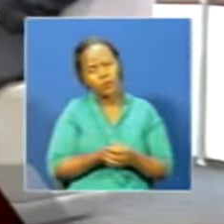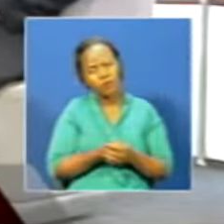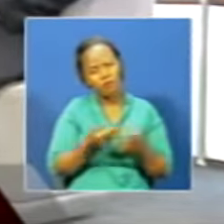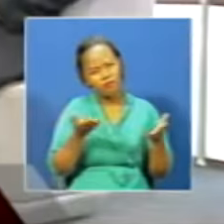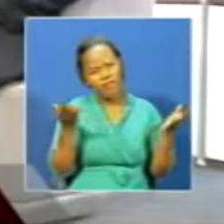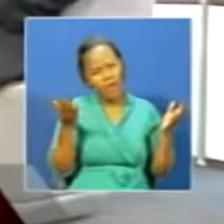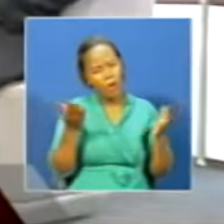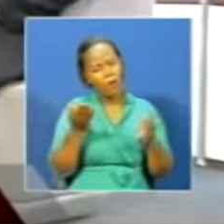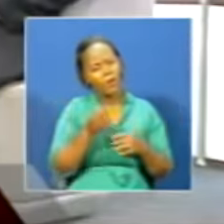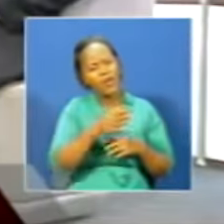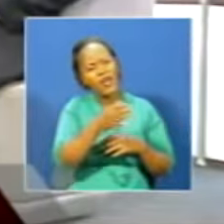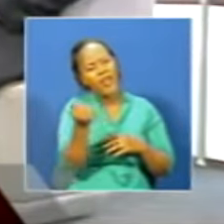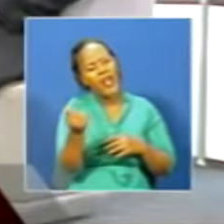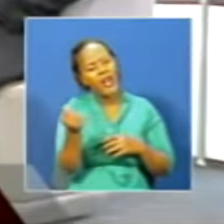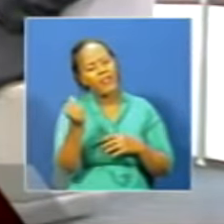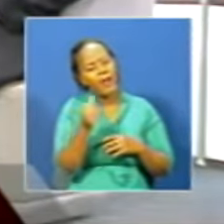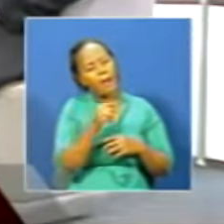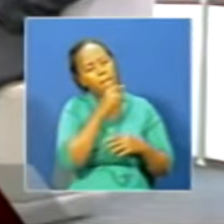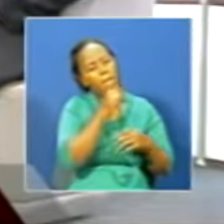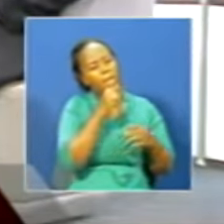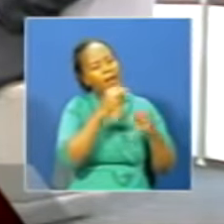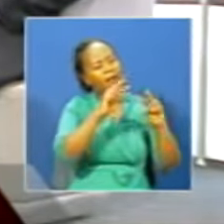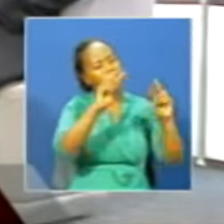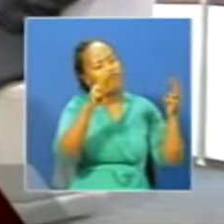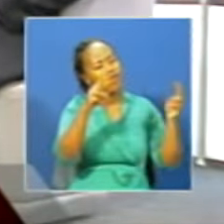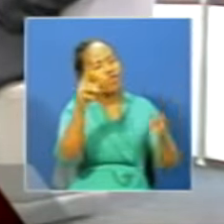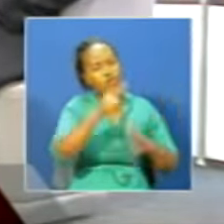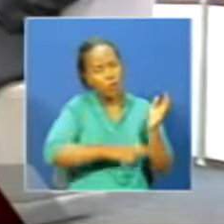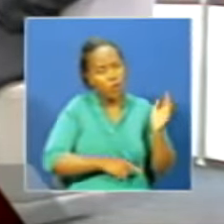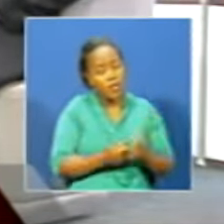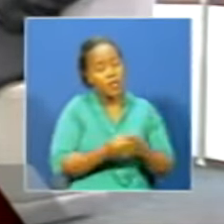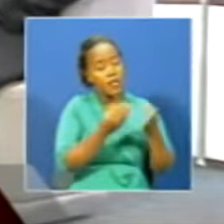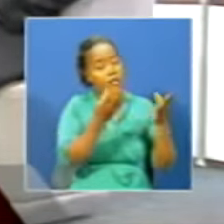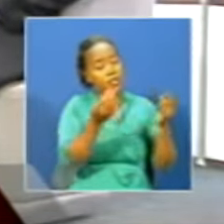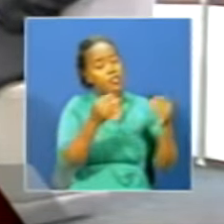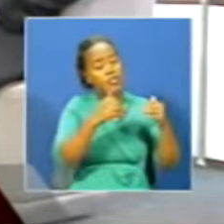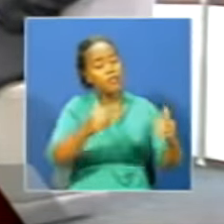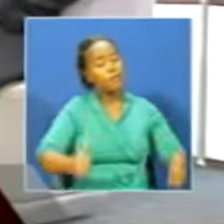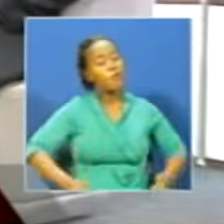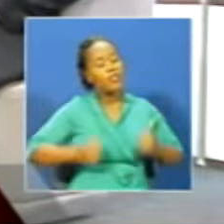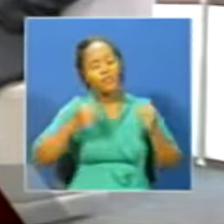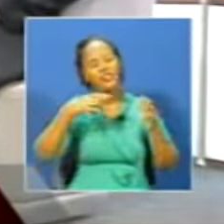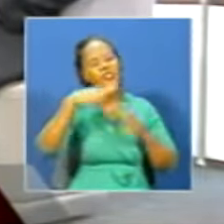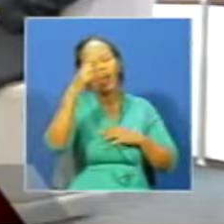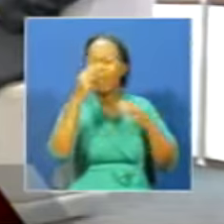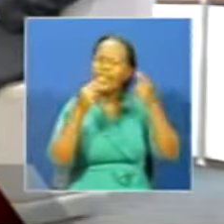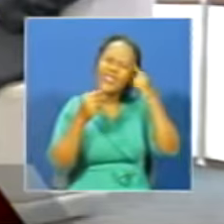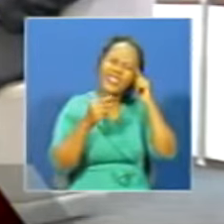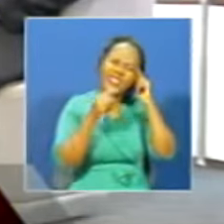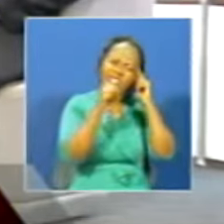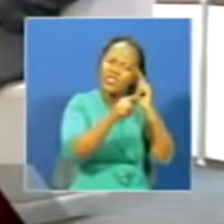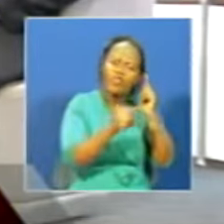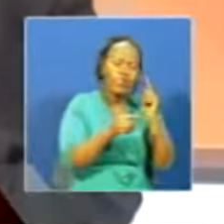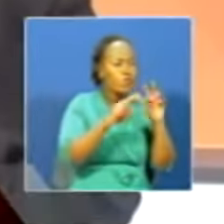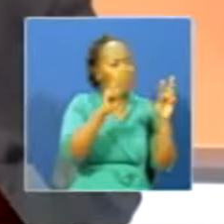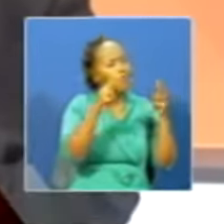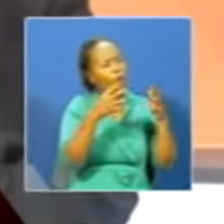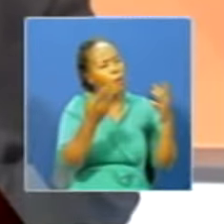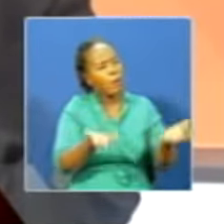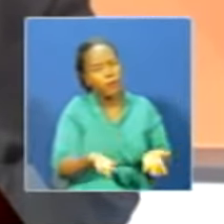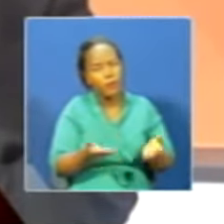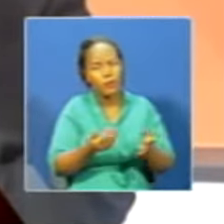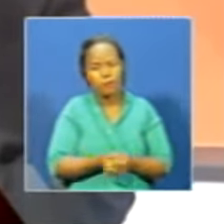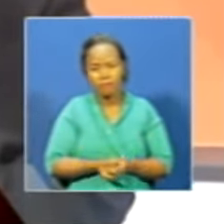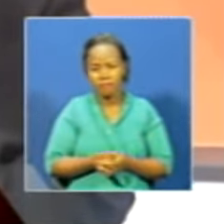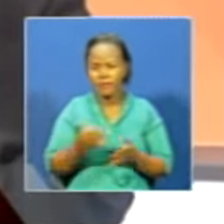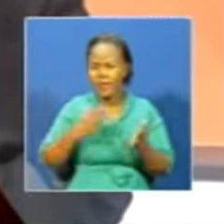Gandhi's mm-hmm. philosophy mm-hmm. was simple living, high thinking. Mm-hmm. What is yours? Well, I think I've read a bit